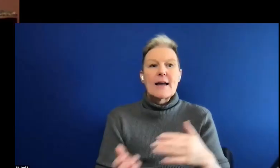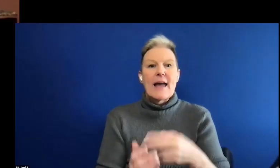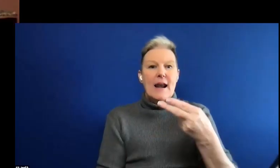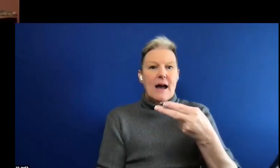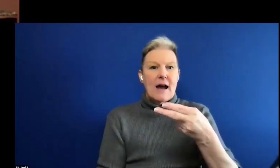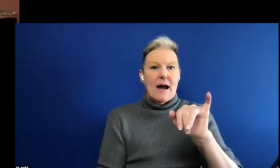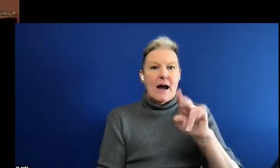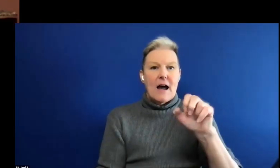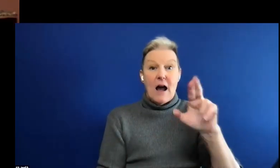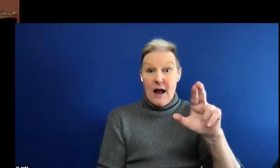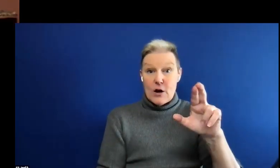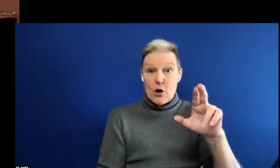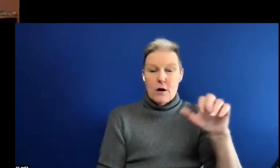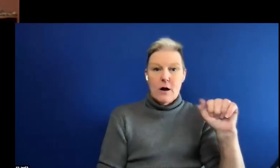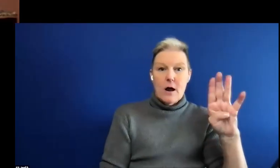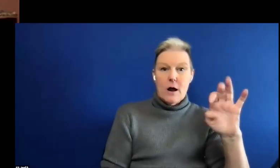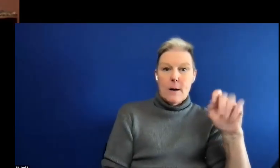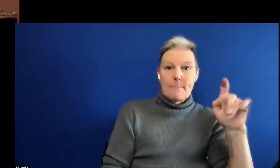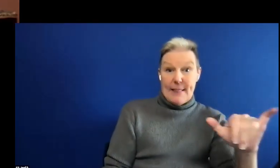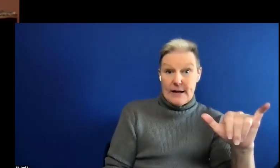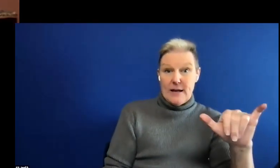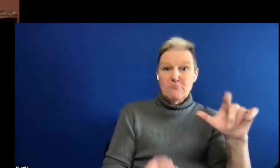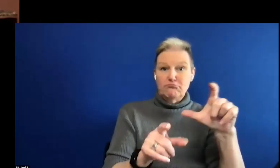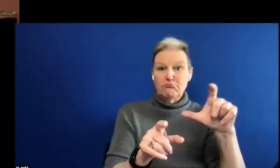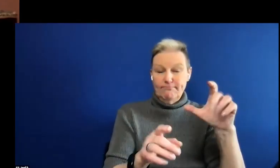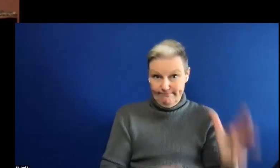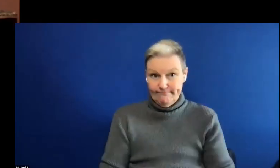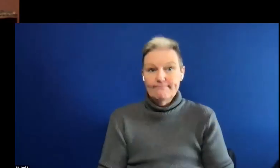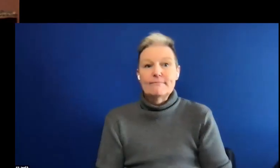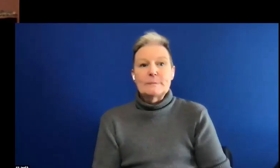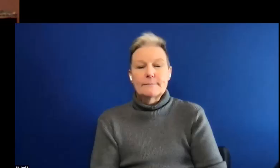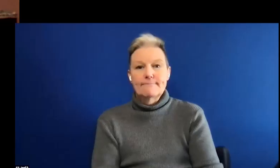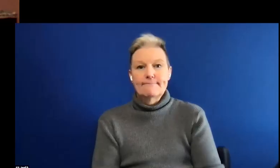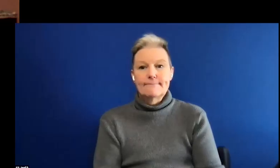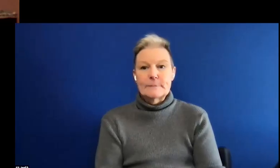hire ability. Okay, thank you.